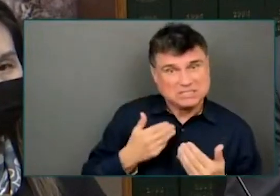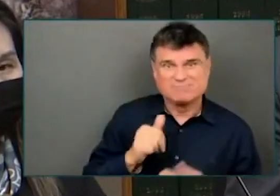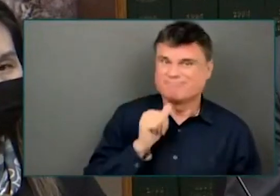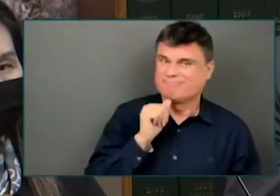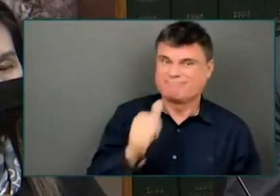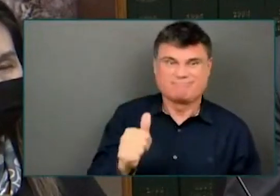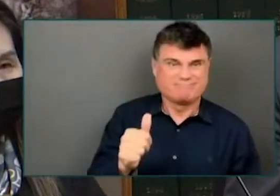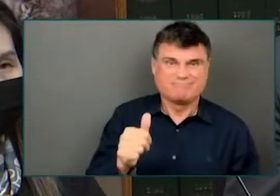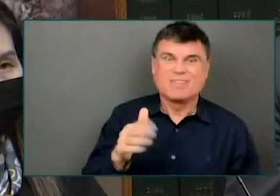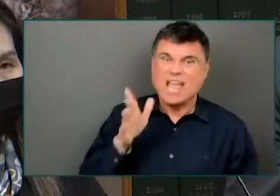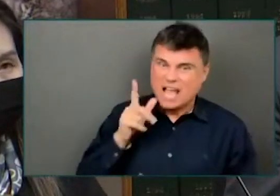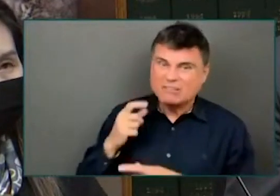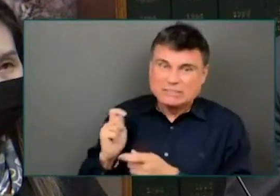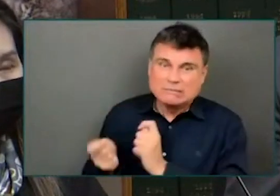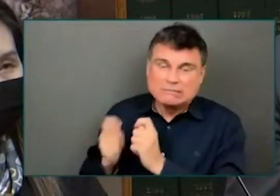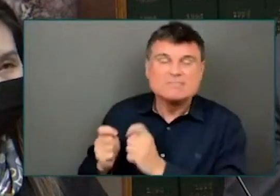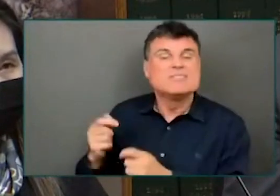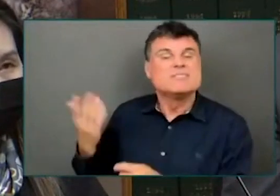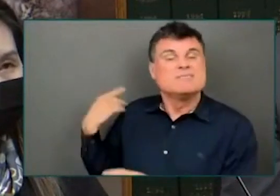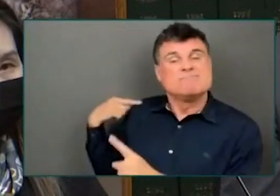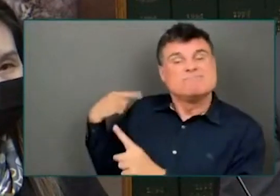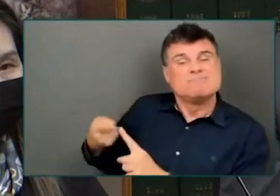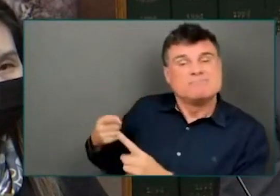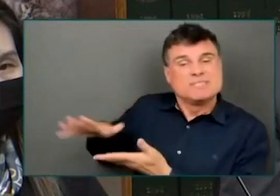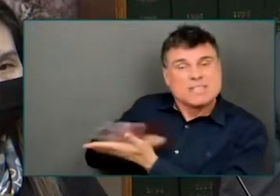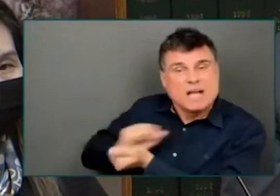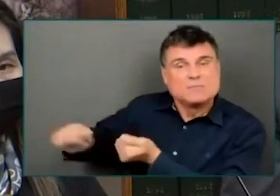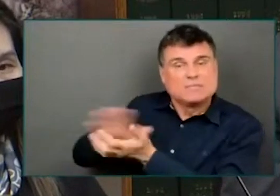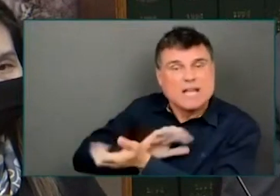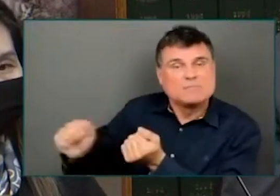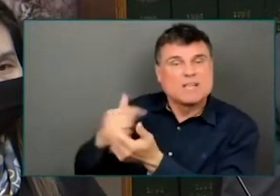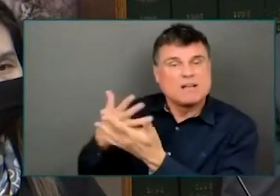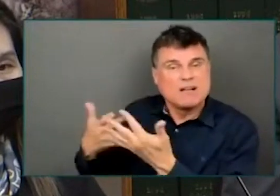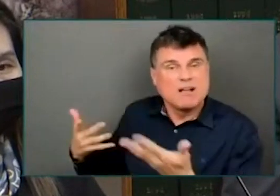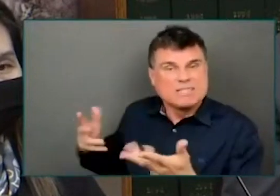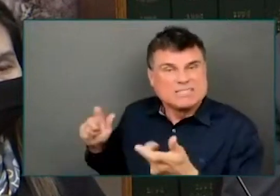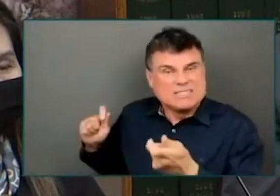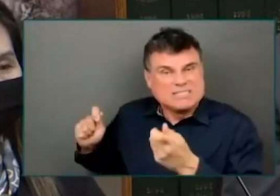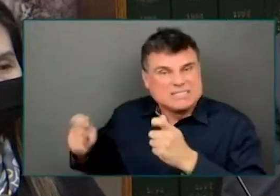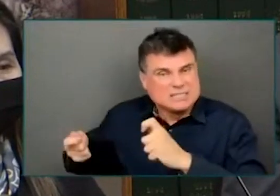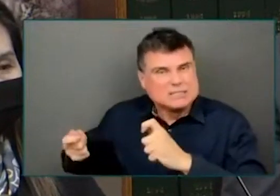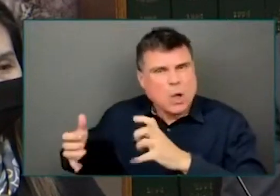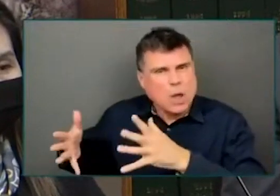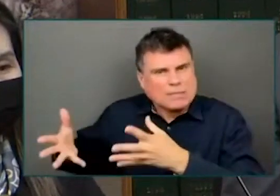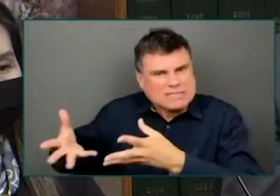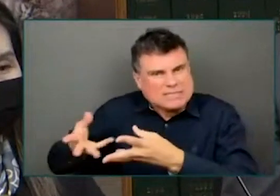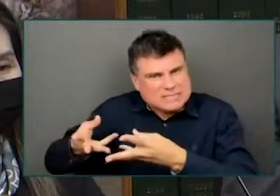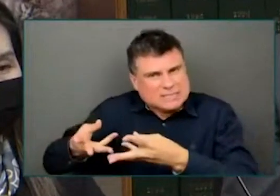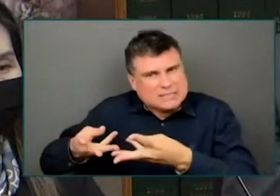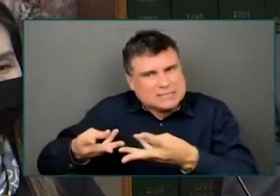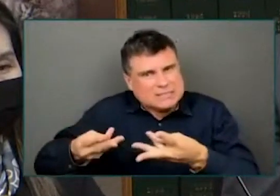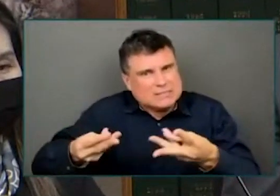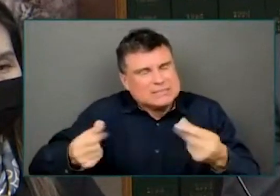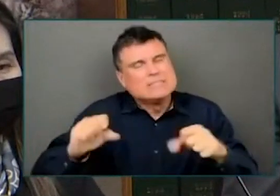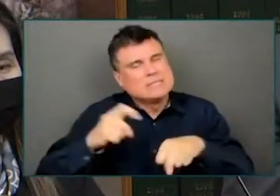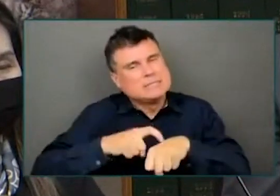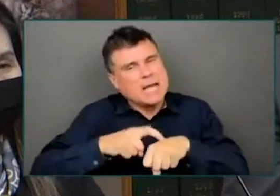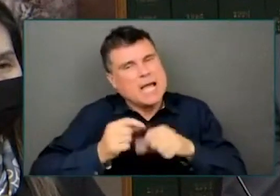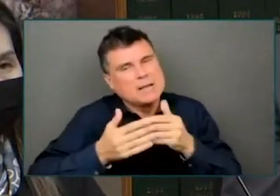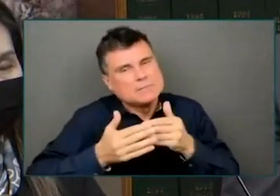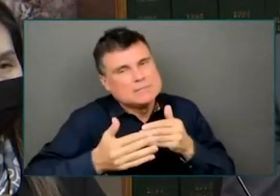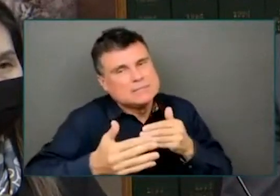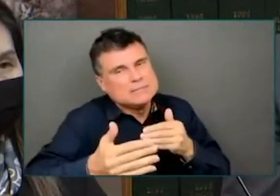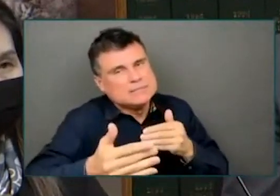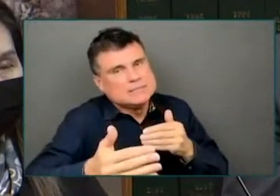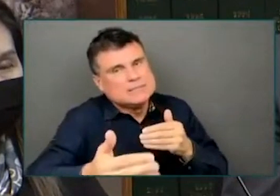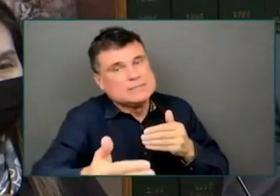patience wanes or hope wavers, remember that you are not alone in this. You have another 5 million or so